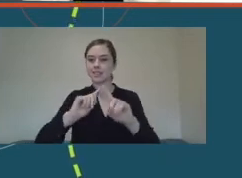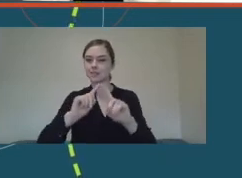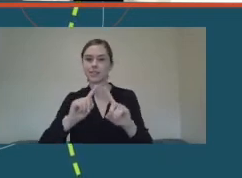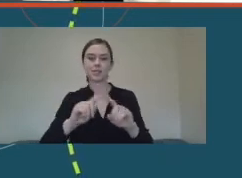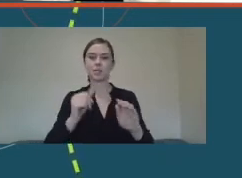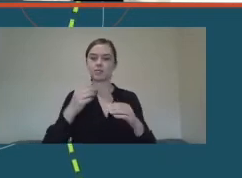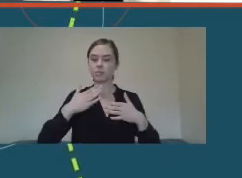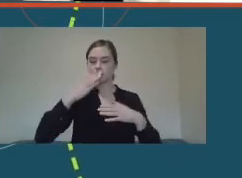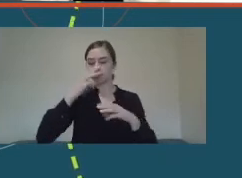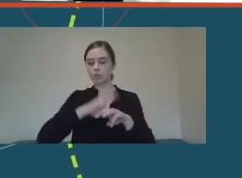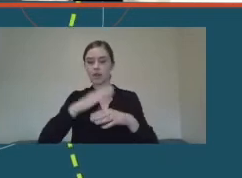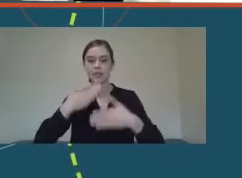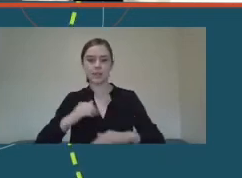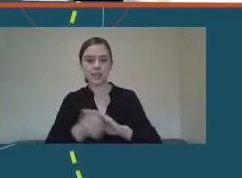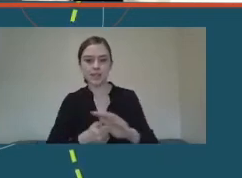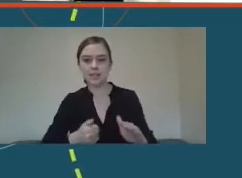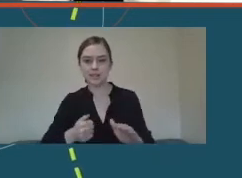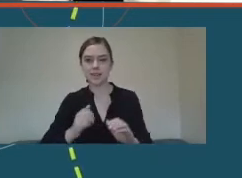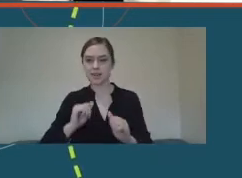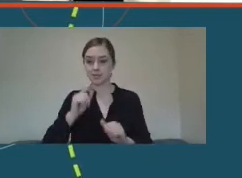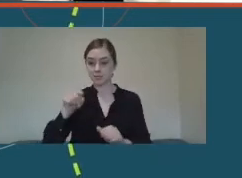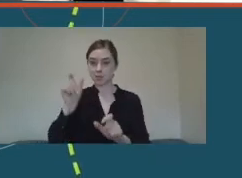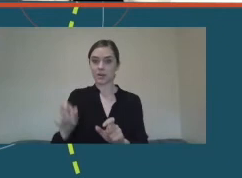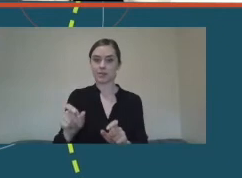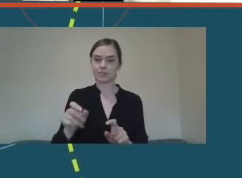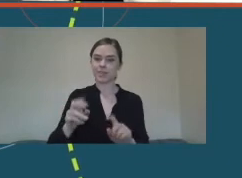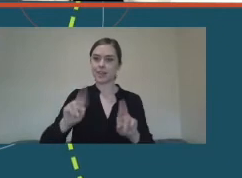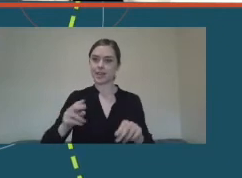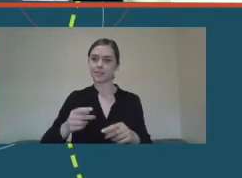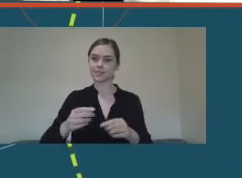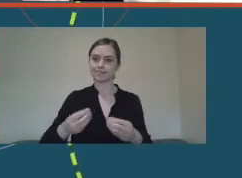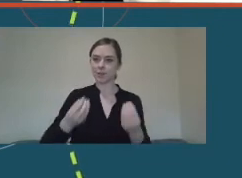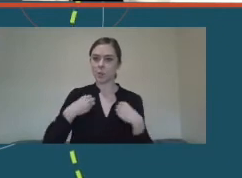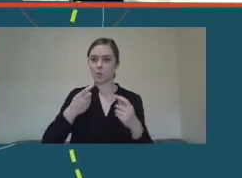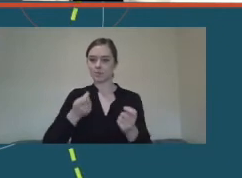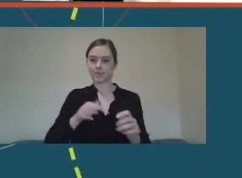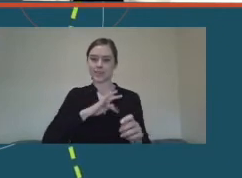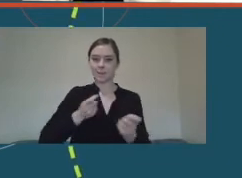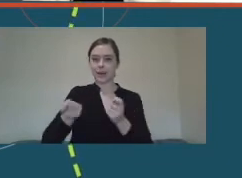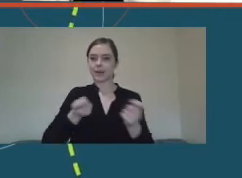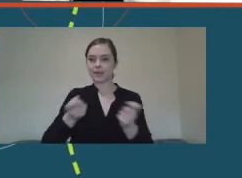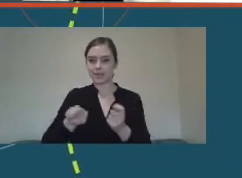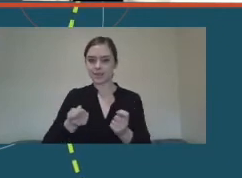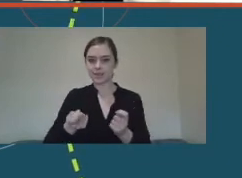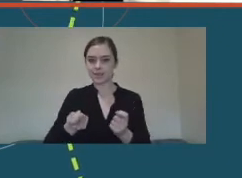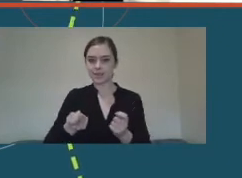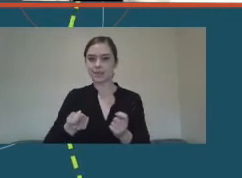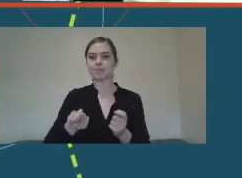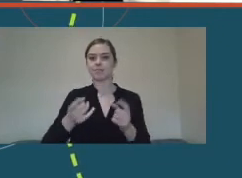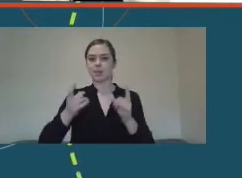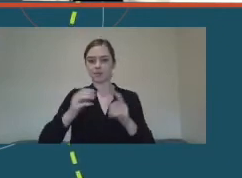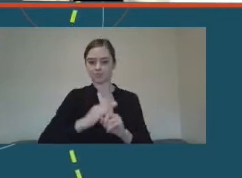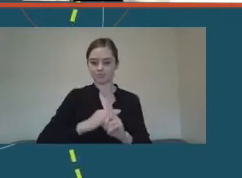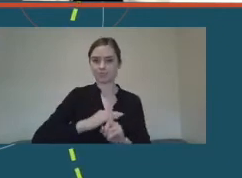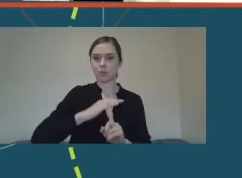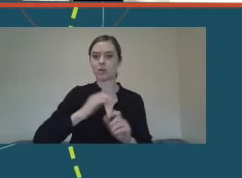to self-manage and optimize their health and function across their lifespan, which we know is a strong complement